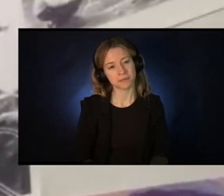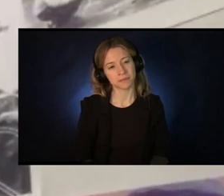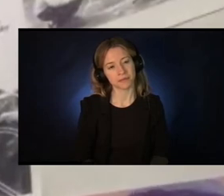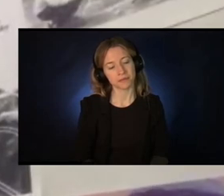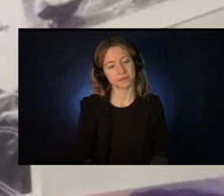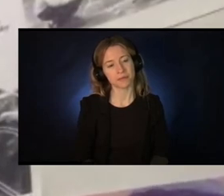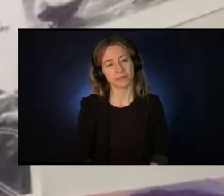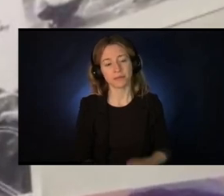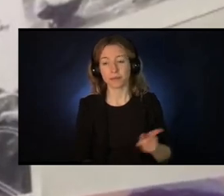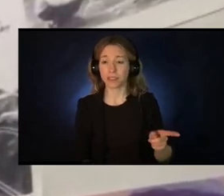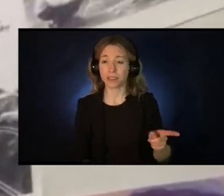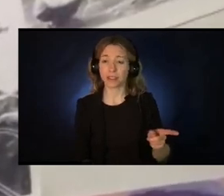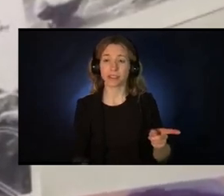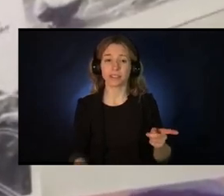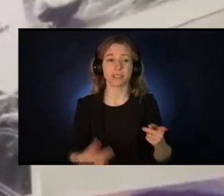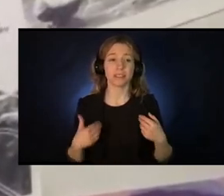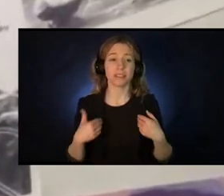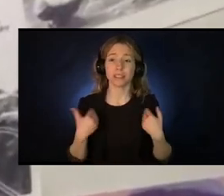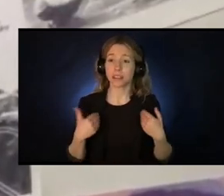This is a young man who,